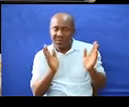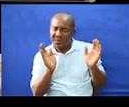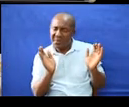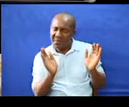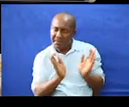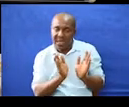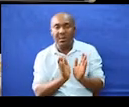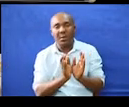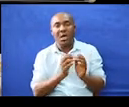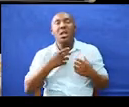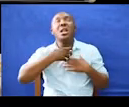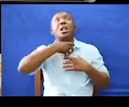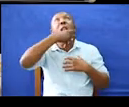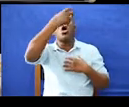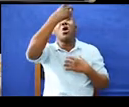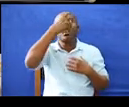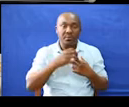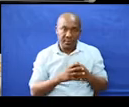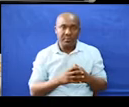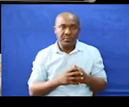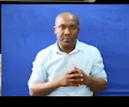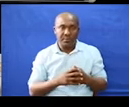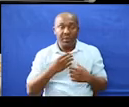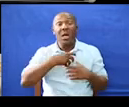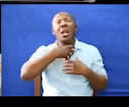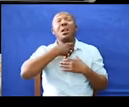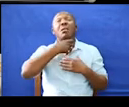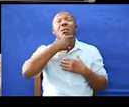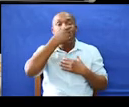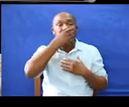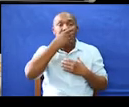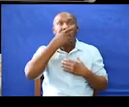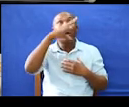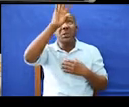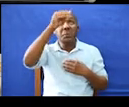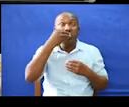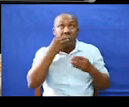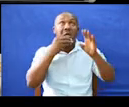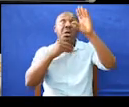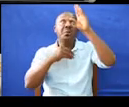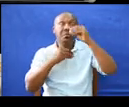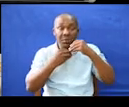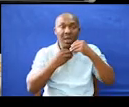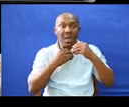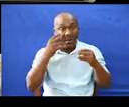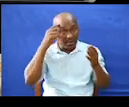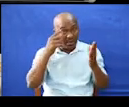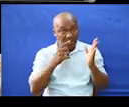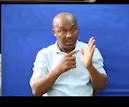giraffe. Now, these long-necked giraffe, being themselves in the forest, it